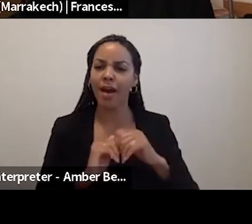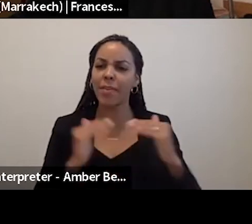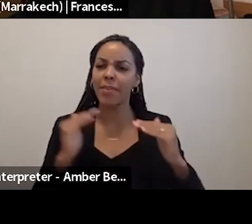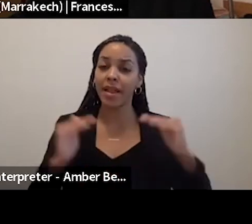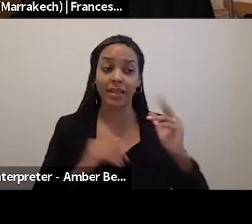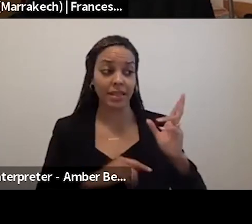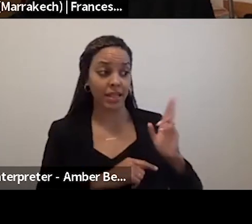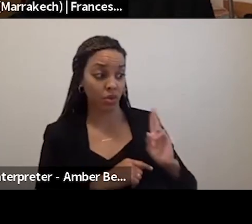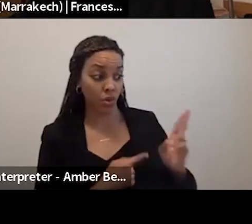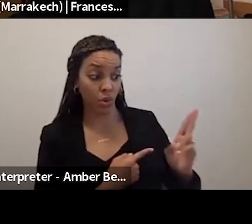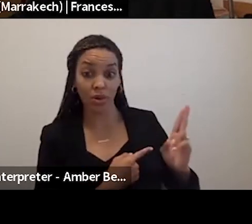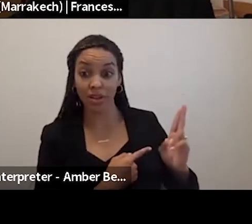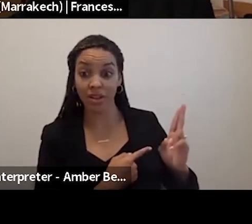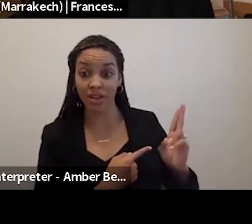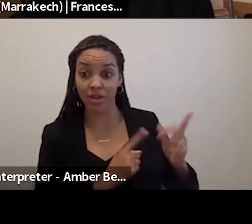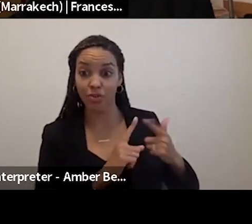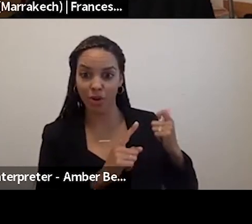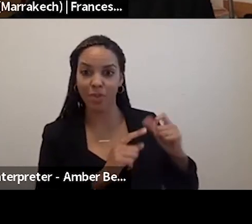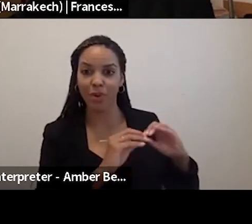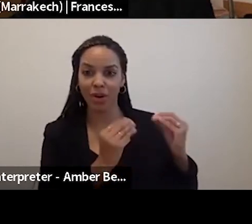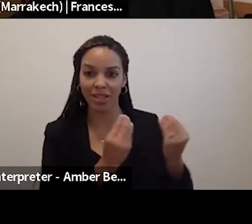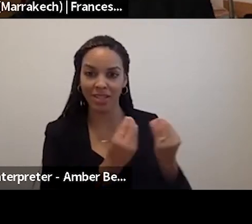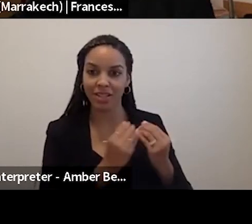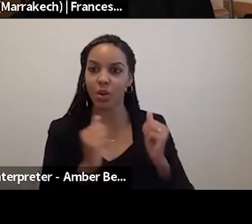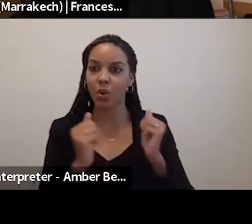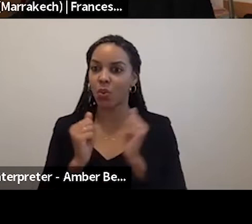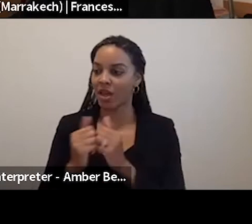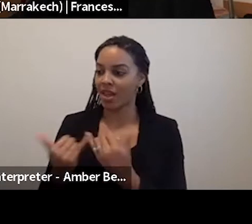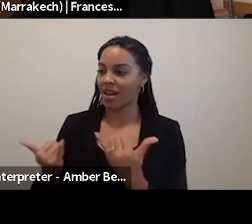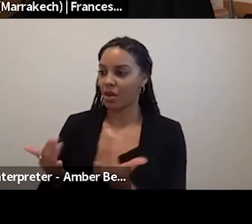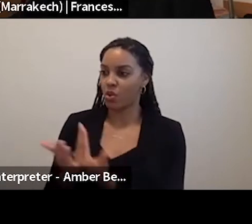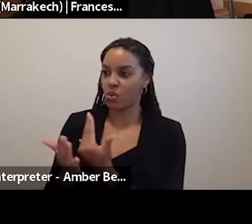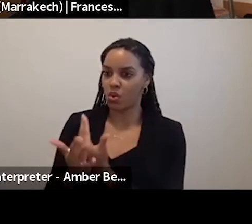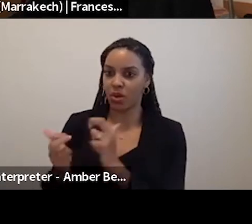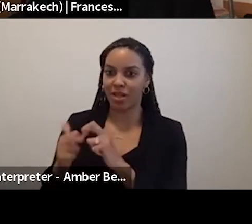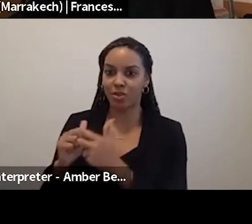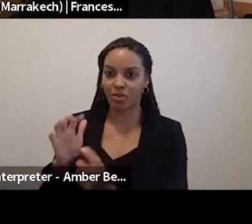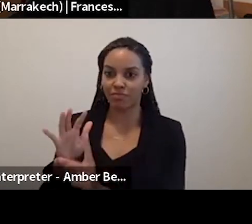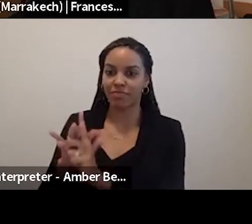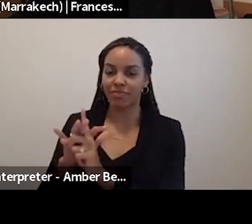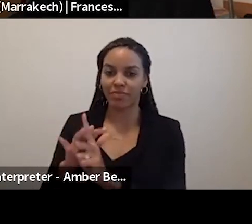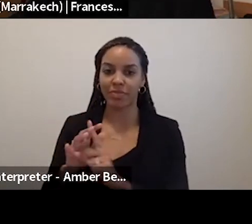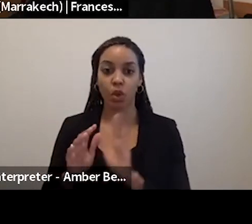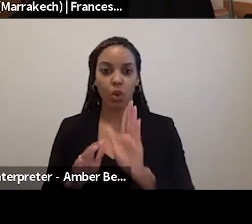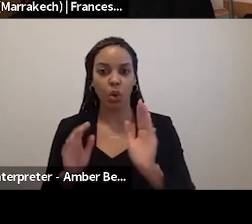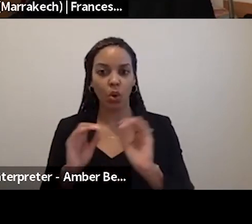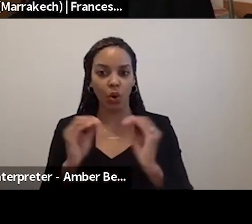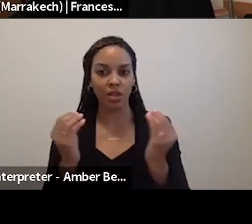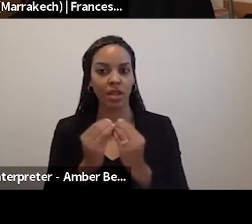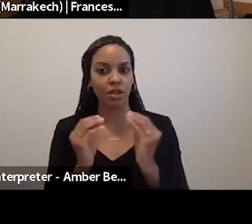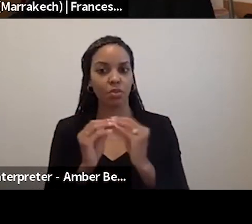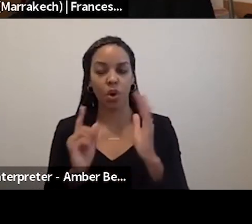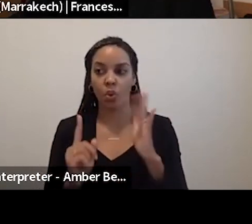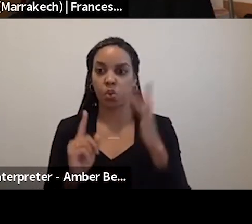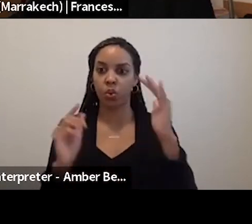organization with contemporary issues, especially in terms of funding, right? Or especially in terms of the prestige of your organization? How do you balance